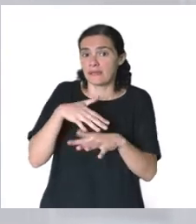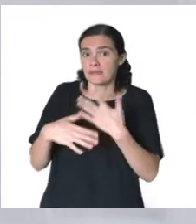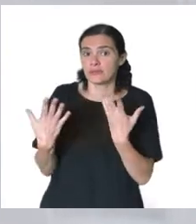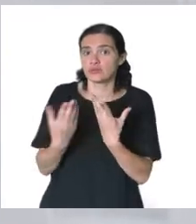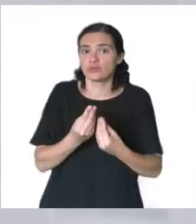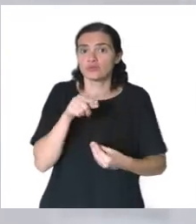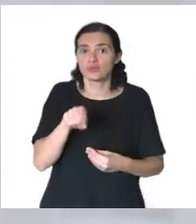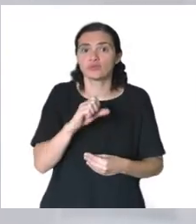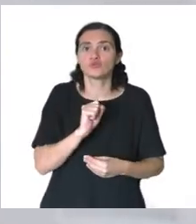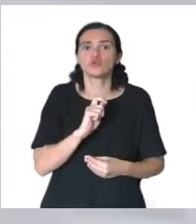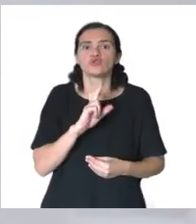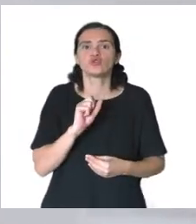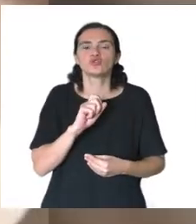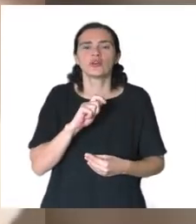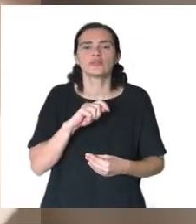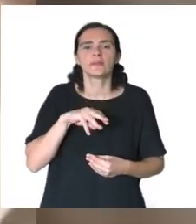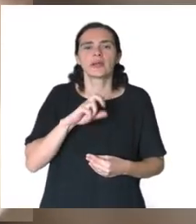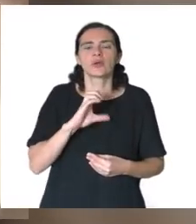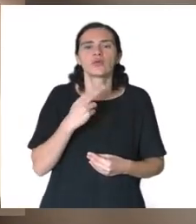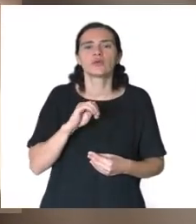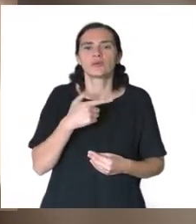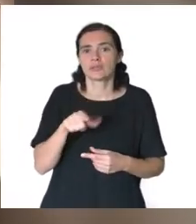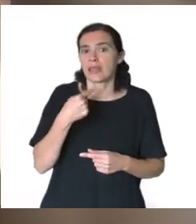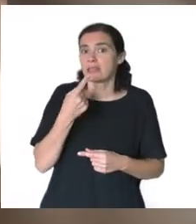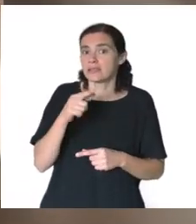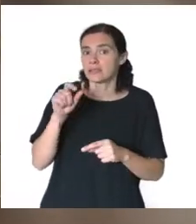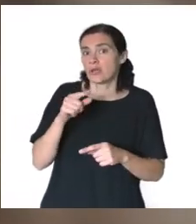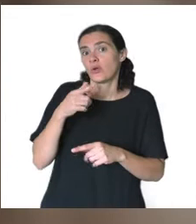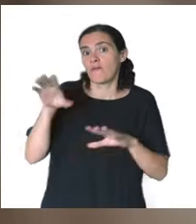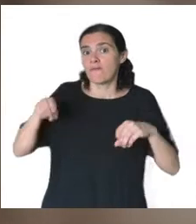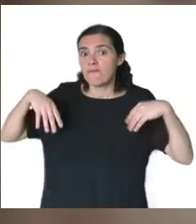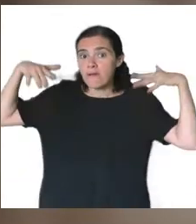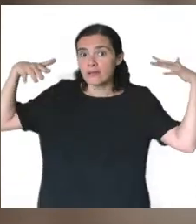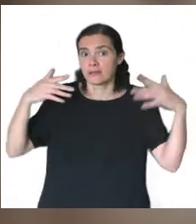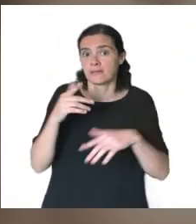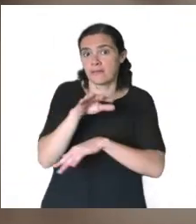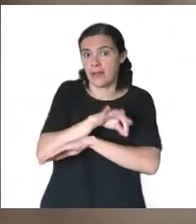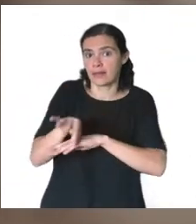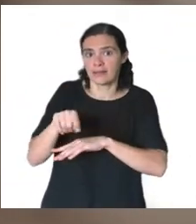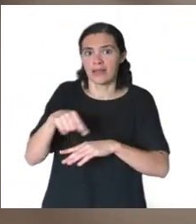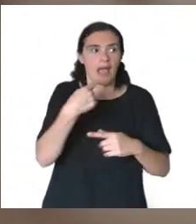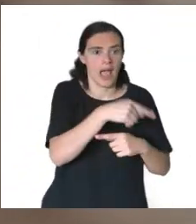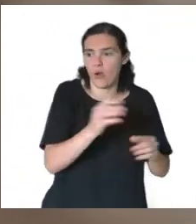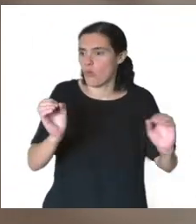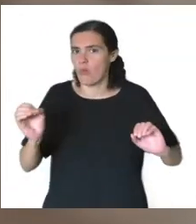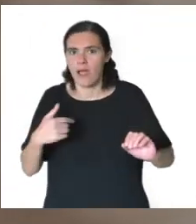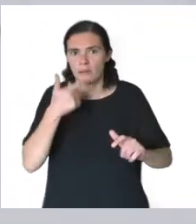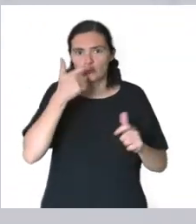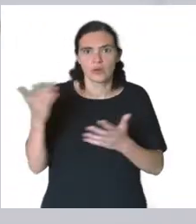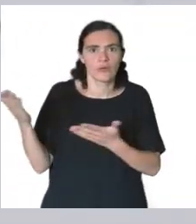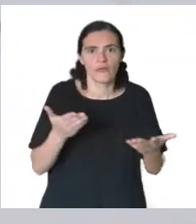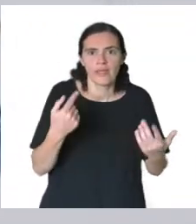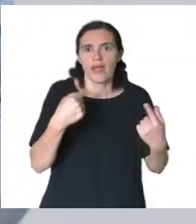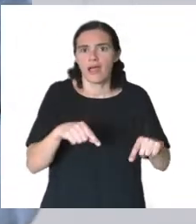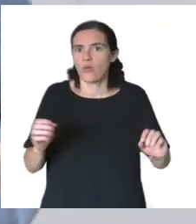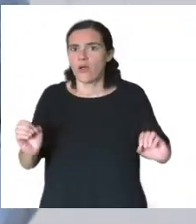did in collaboration with George McUnas, who she named the Phantom Architect. He's here, he's not here. He's our